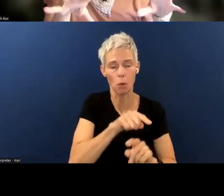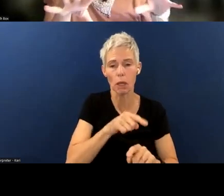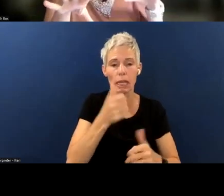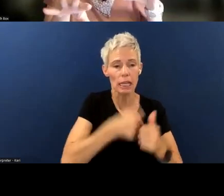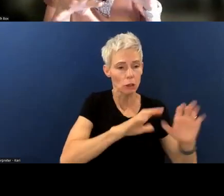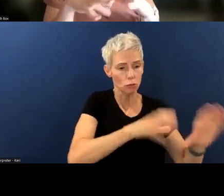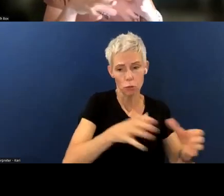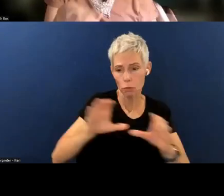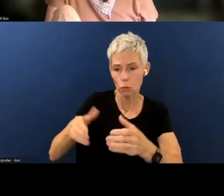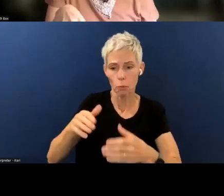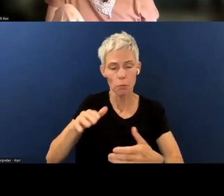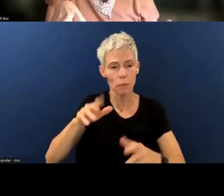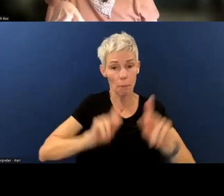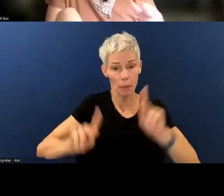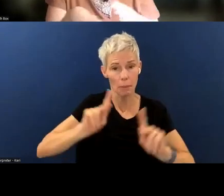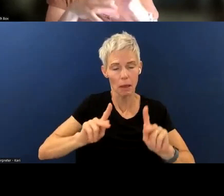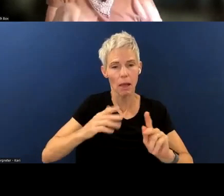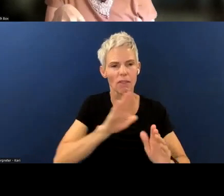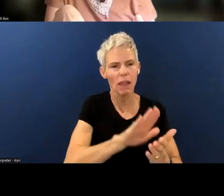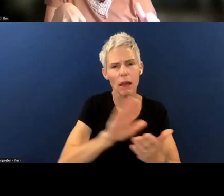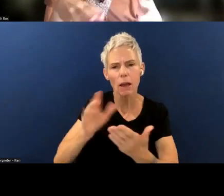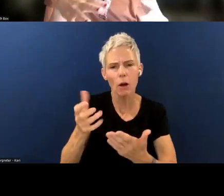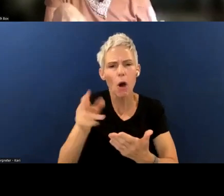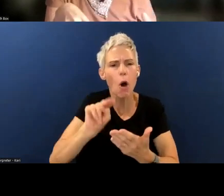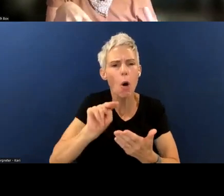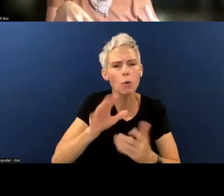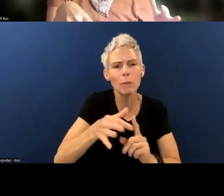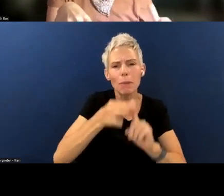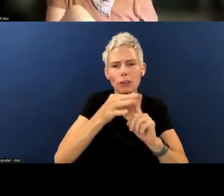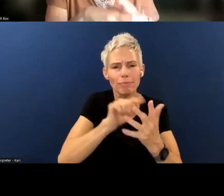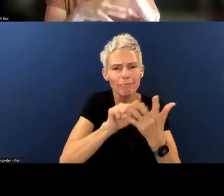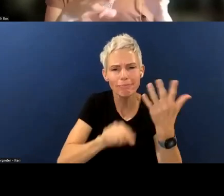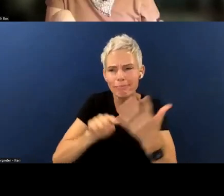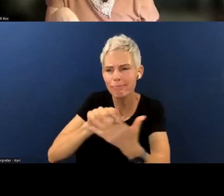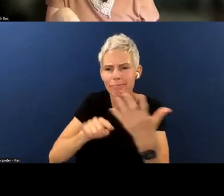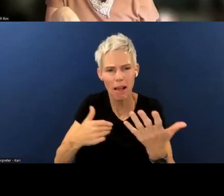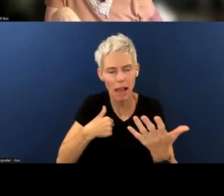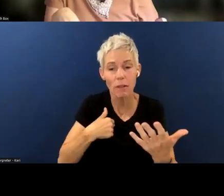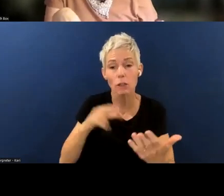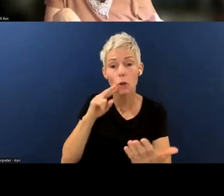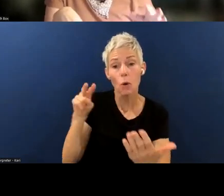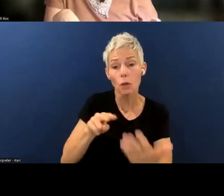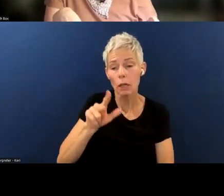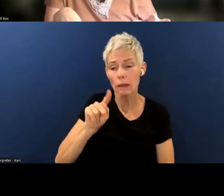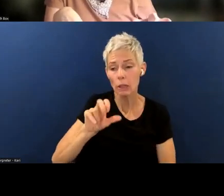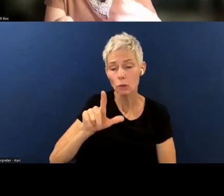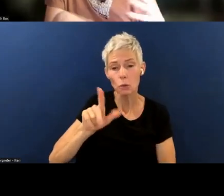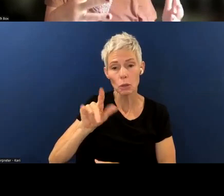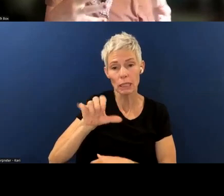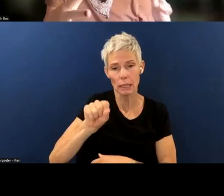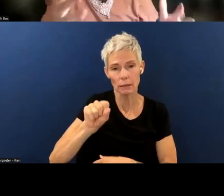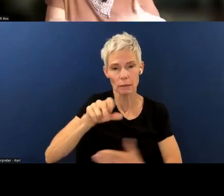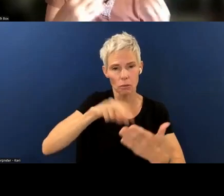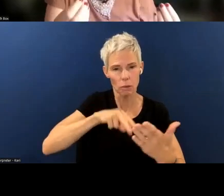population has its own nuances. So please go and look at the toolkits, take a read through the studies,